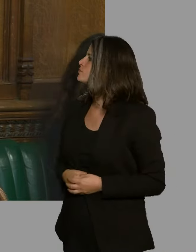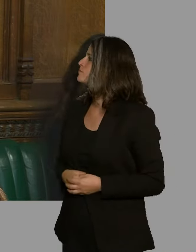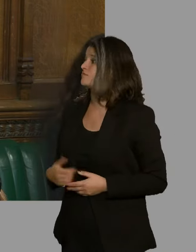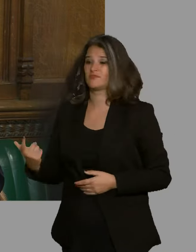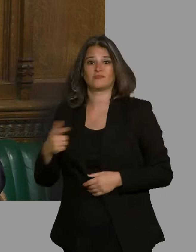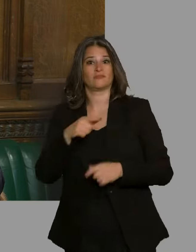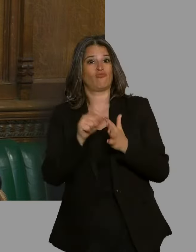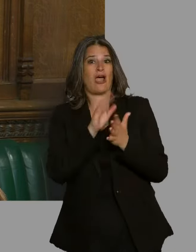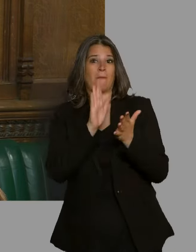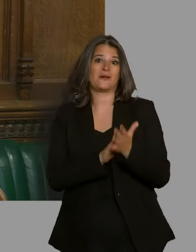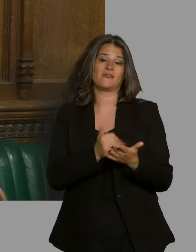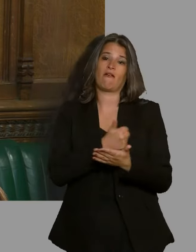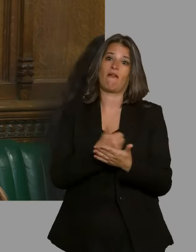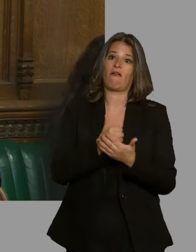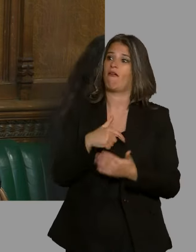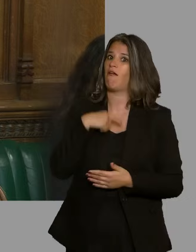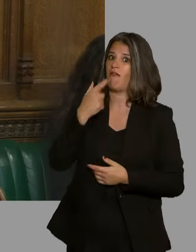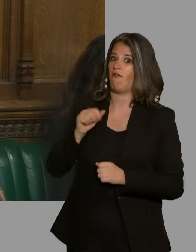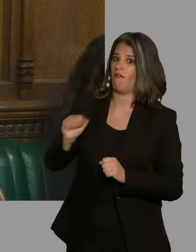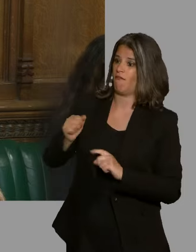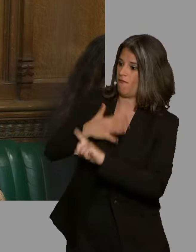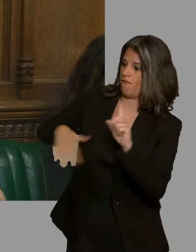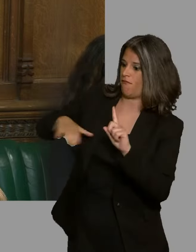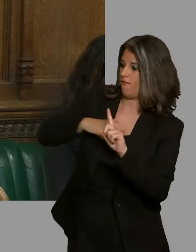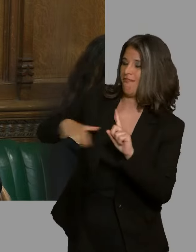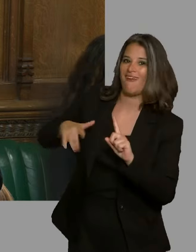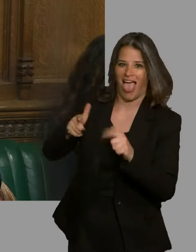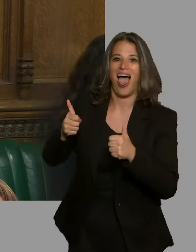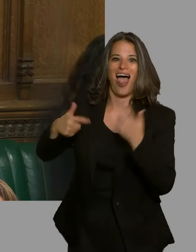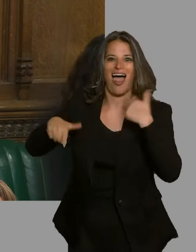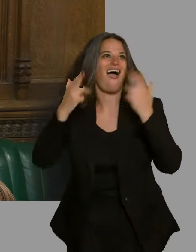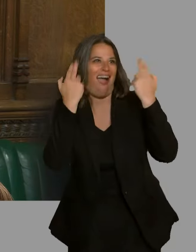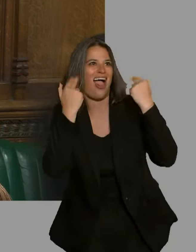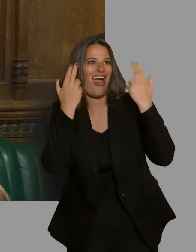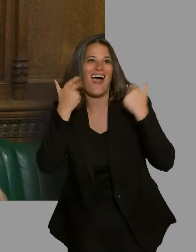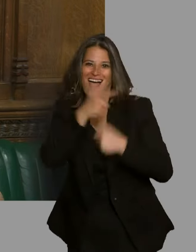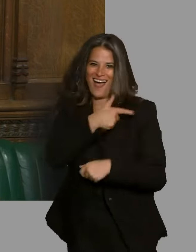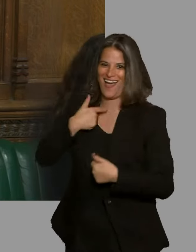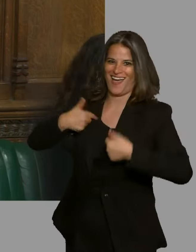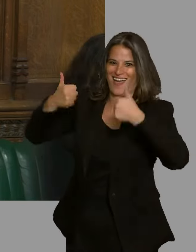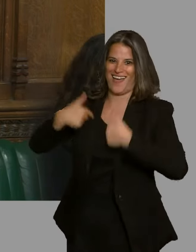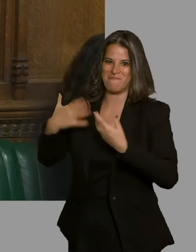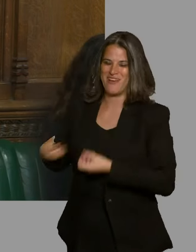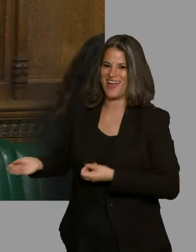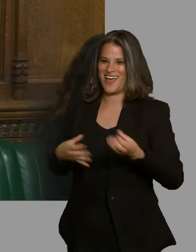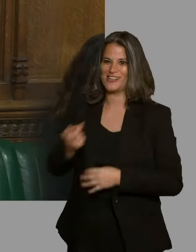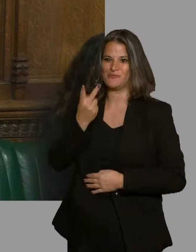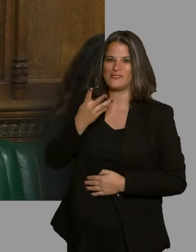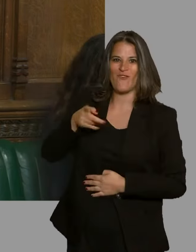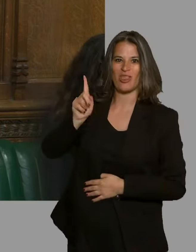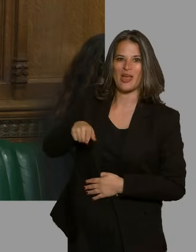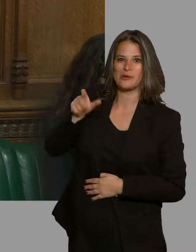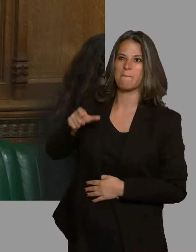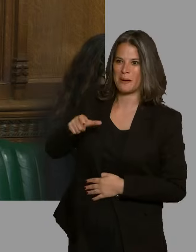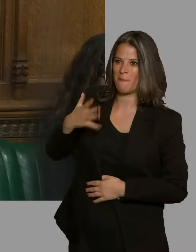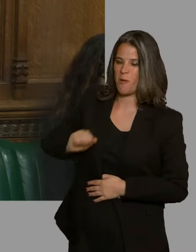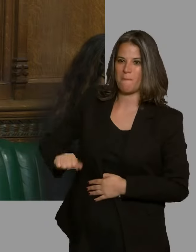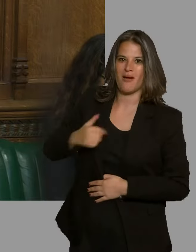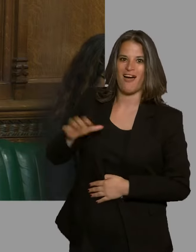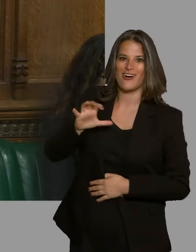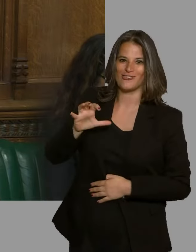people are. Now, it's my guess that they are people that came on work visas, students, and they are simply overstayers. But I'm willing, Mr.